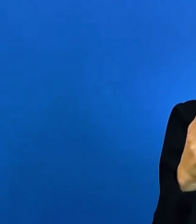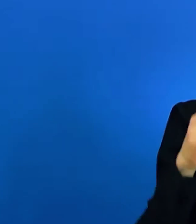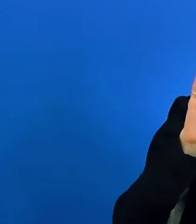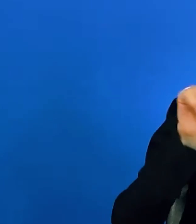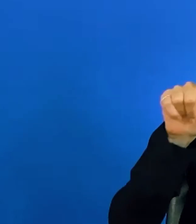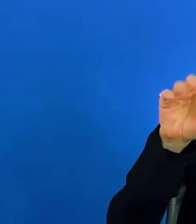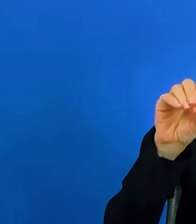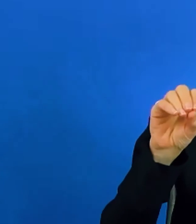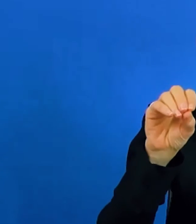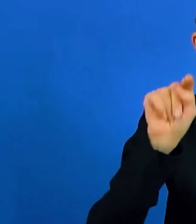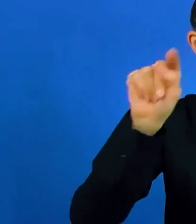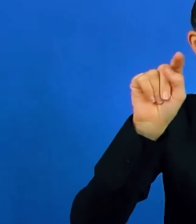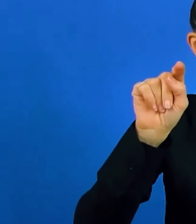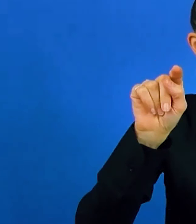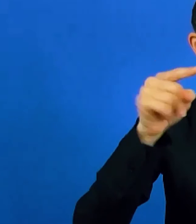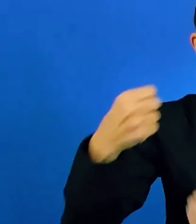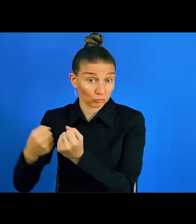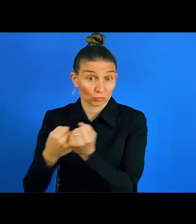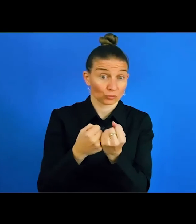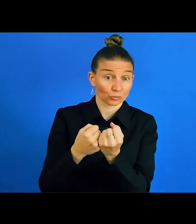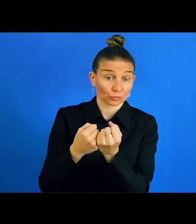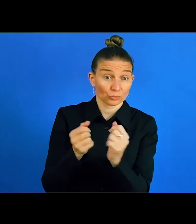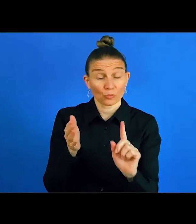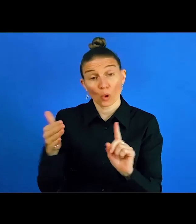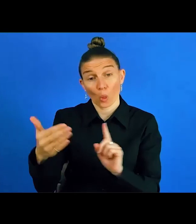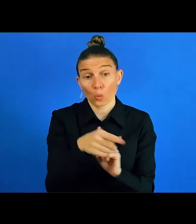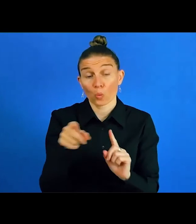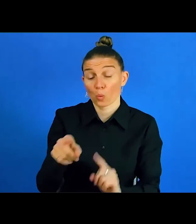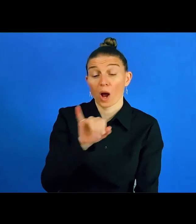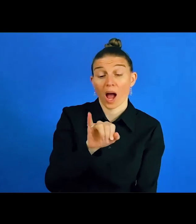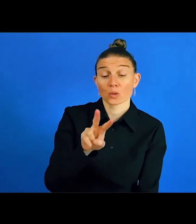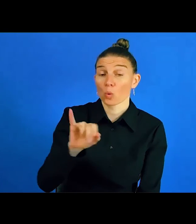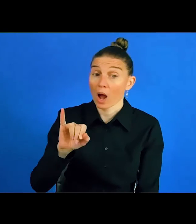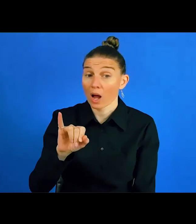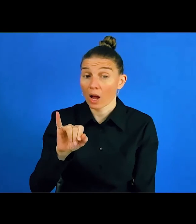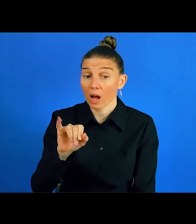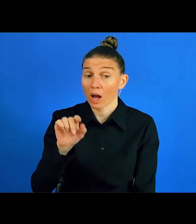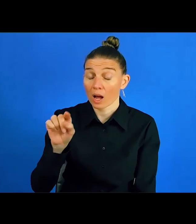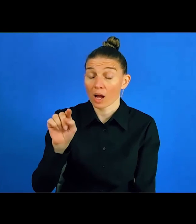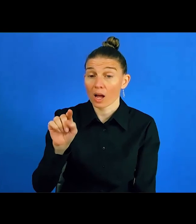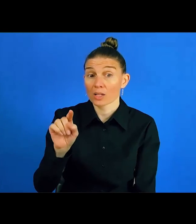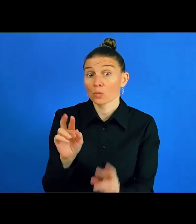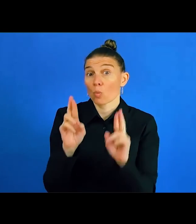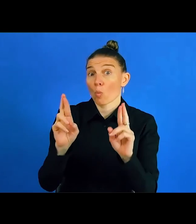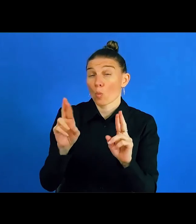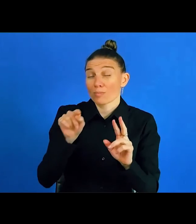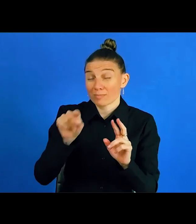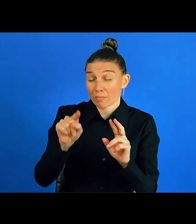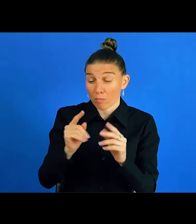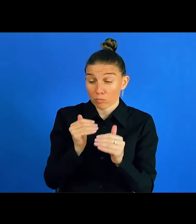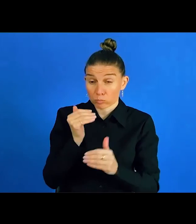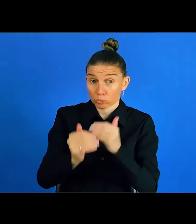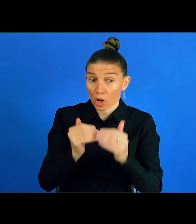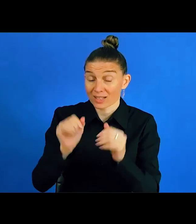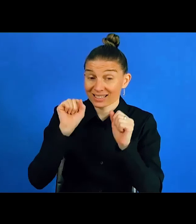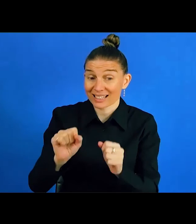the i2i, and we really request that this process is still extended to an extent that